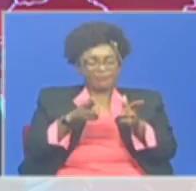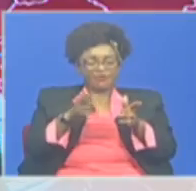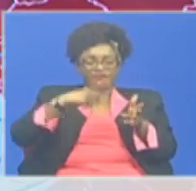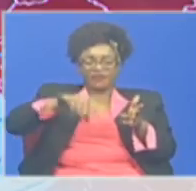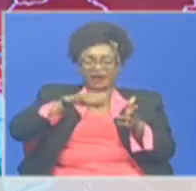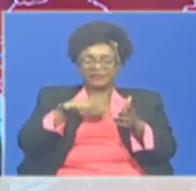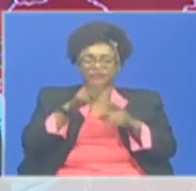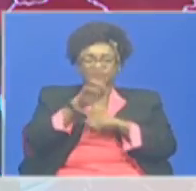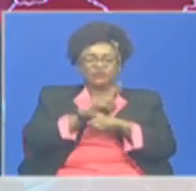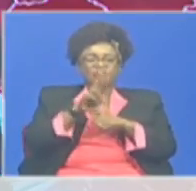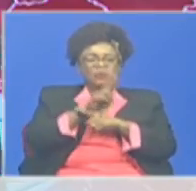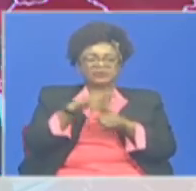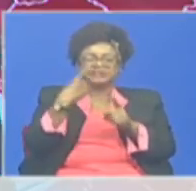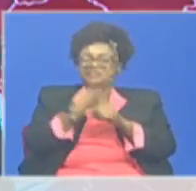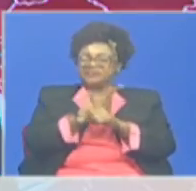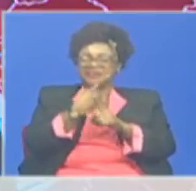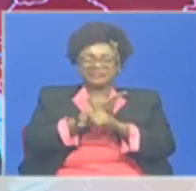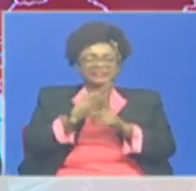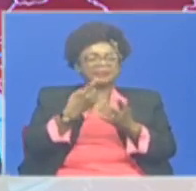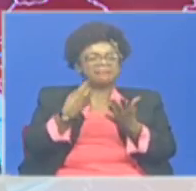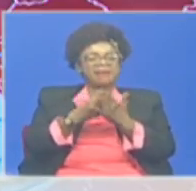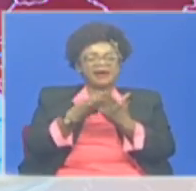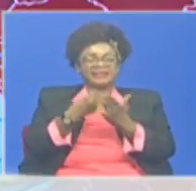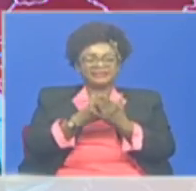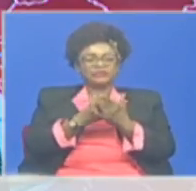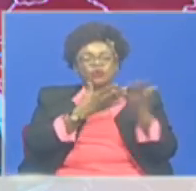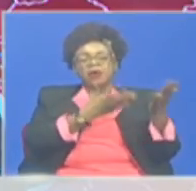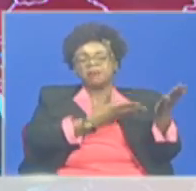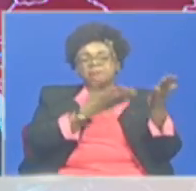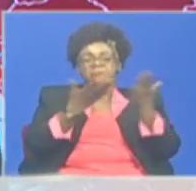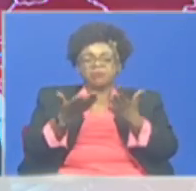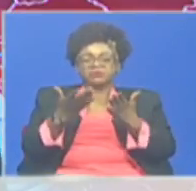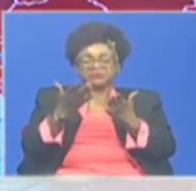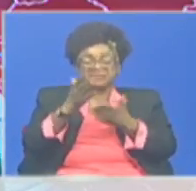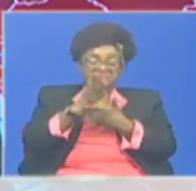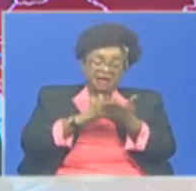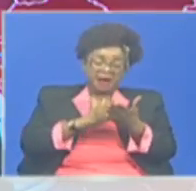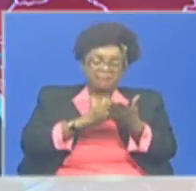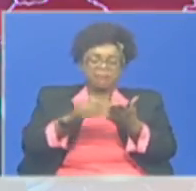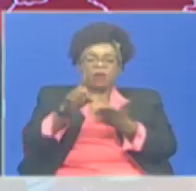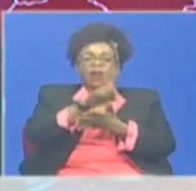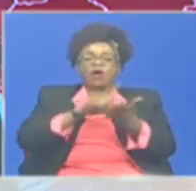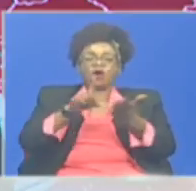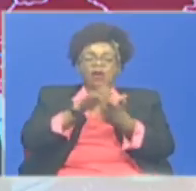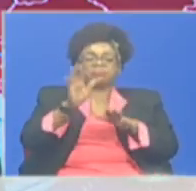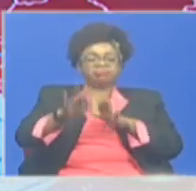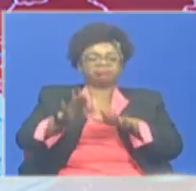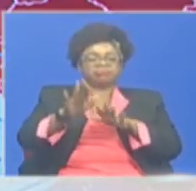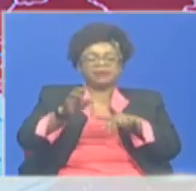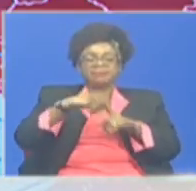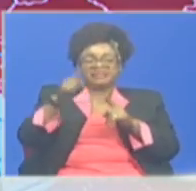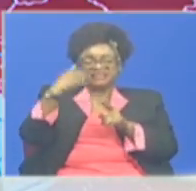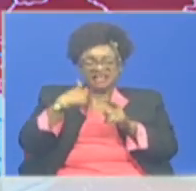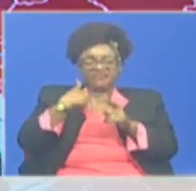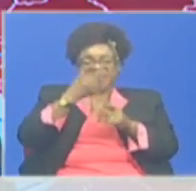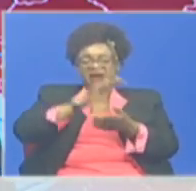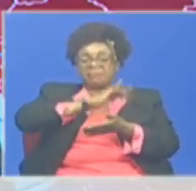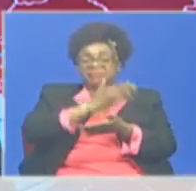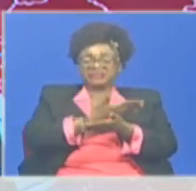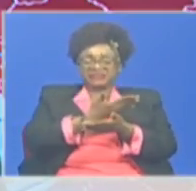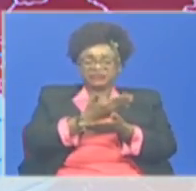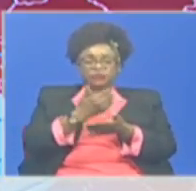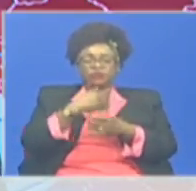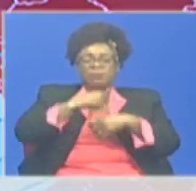importing different products, some because it cannot produce them locally, but some because of the lack of capacity to produce them in